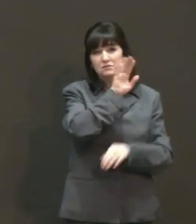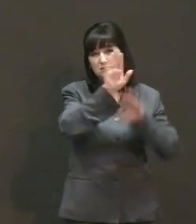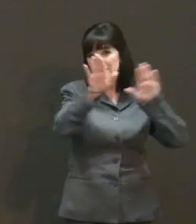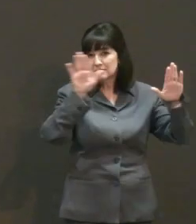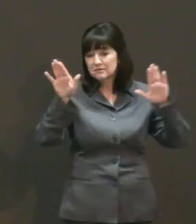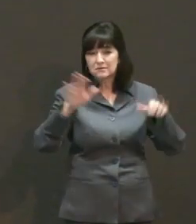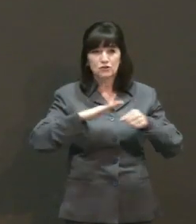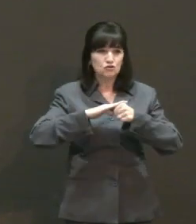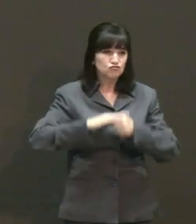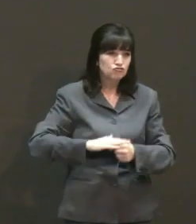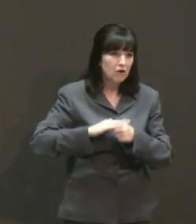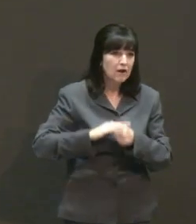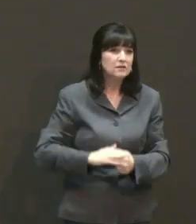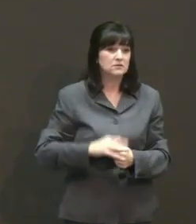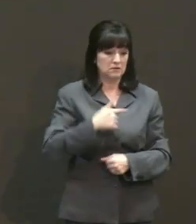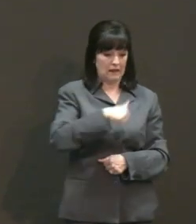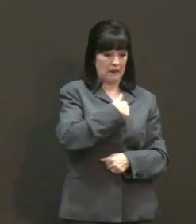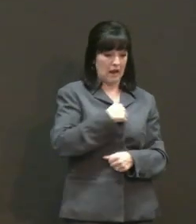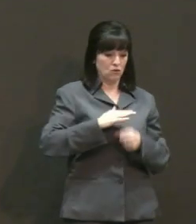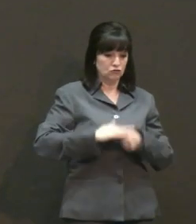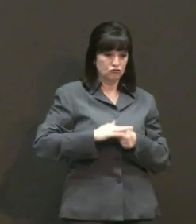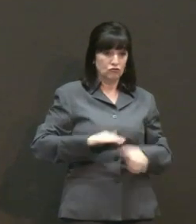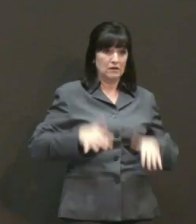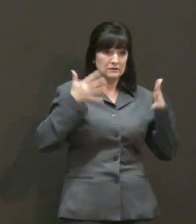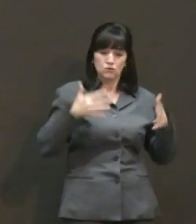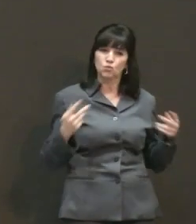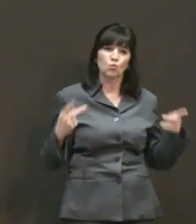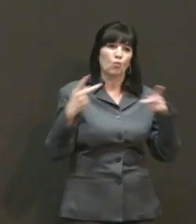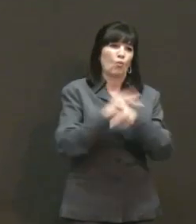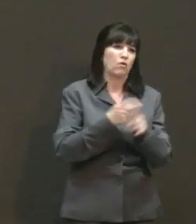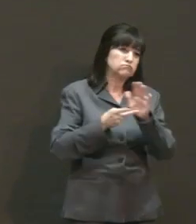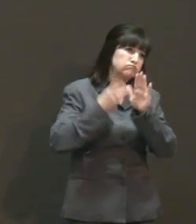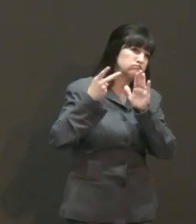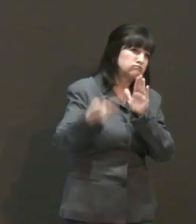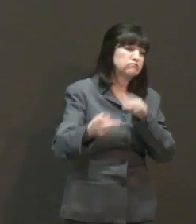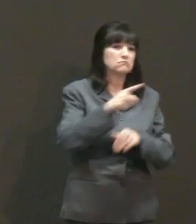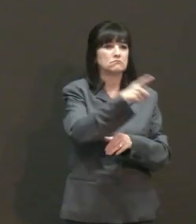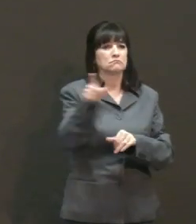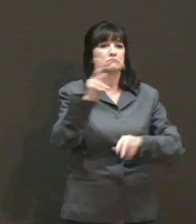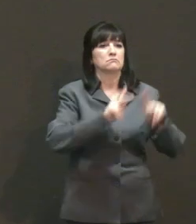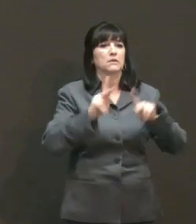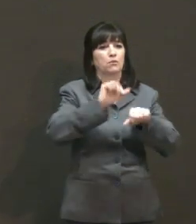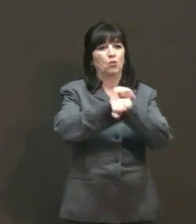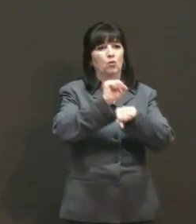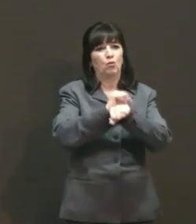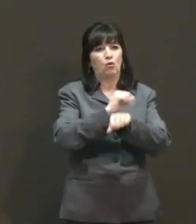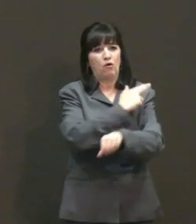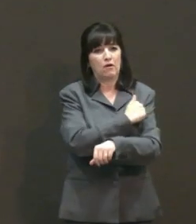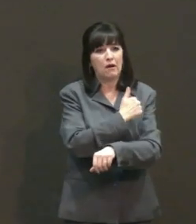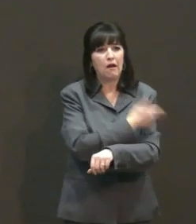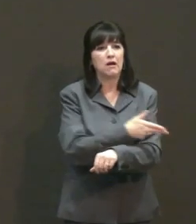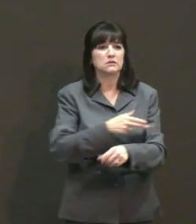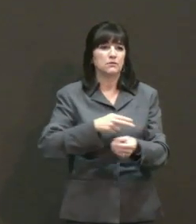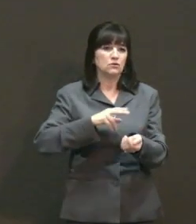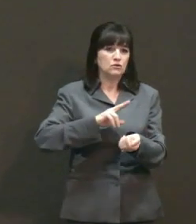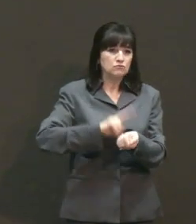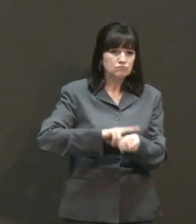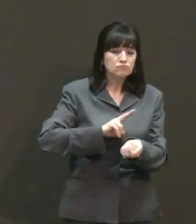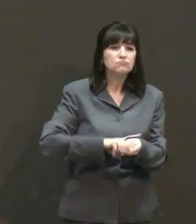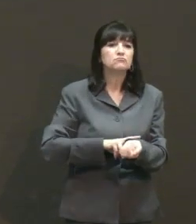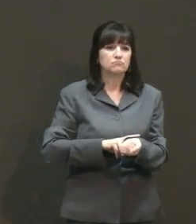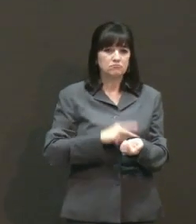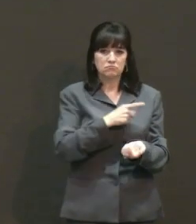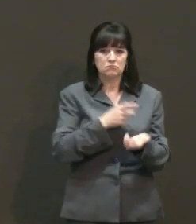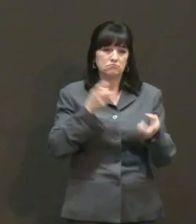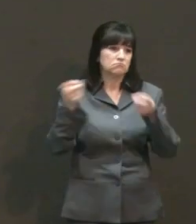have. Just multiply that for those that are going into these hospitals, kind of waiting for the next shoe to drop. We are doing